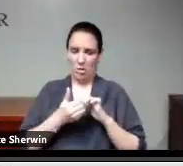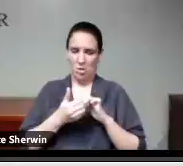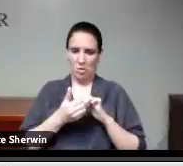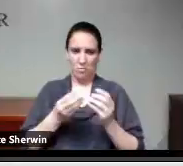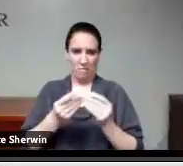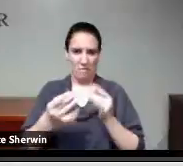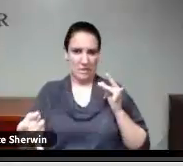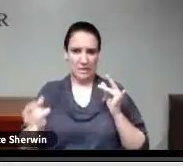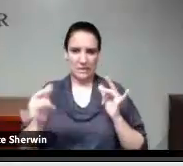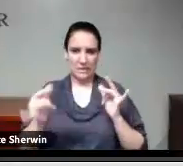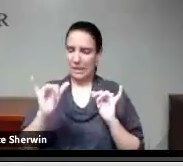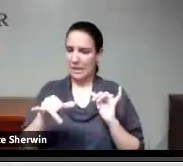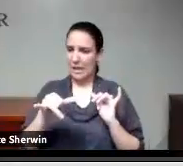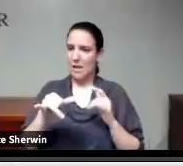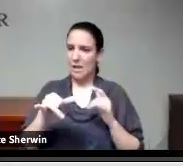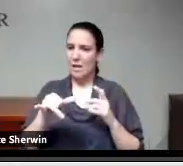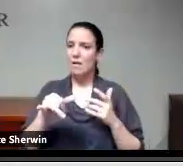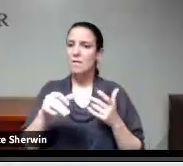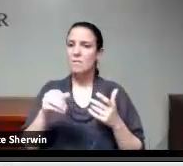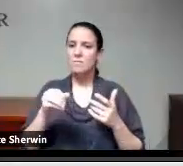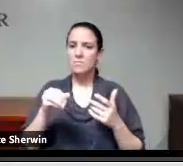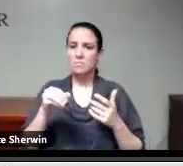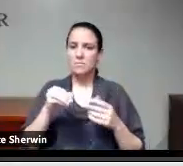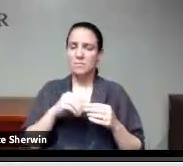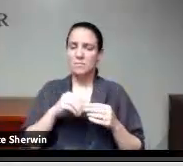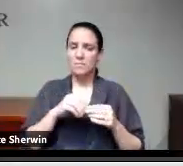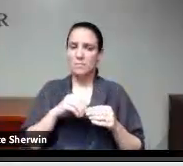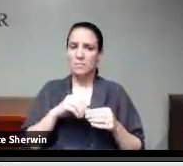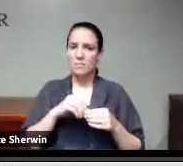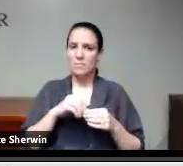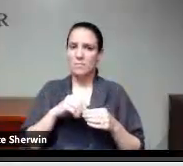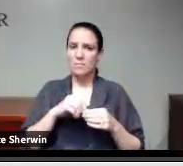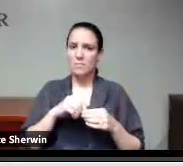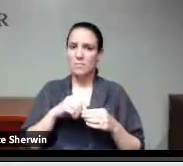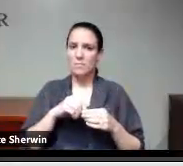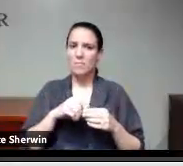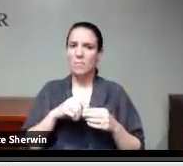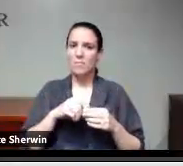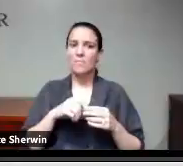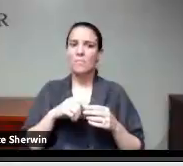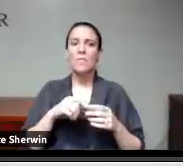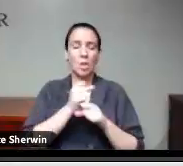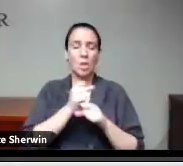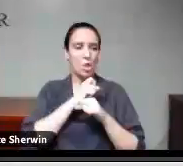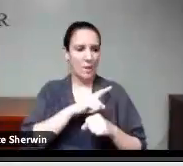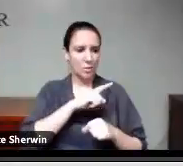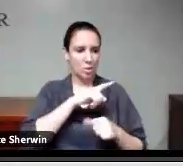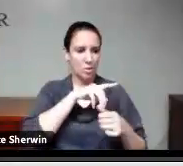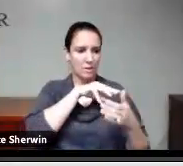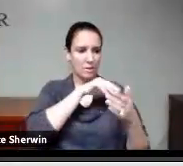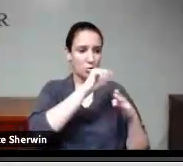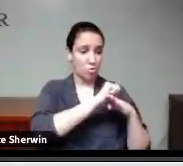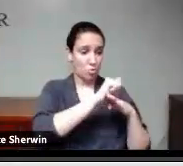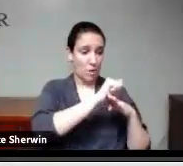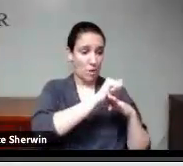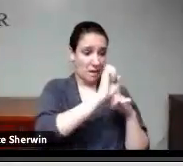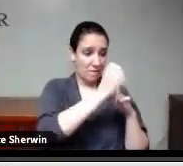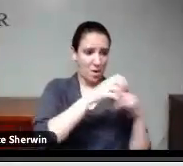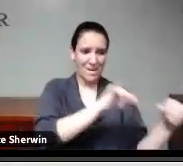by letting the training or the learning environment be as similar as possible to the actual work environment.